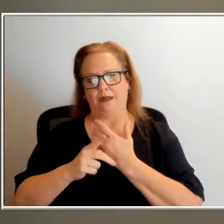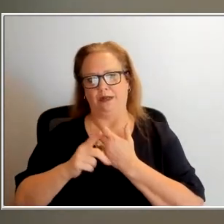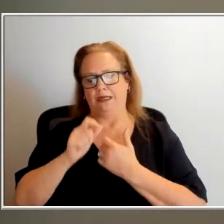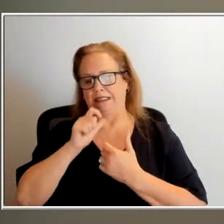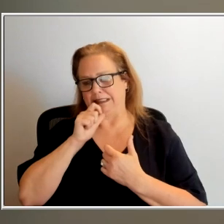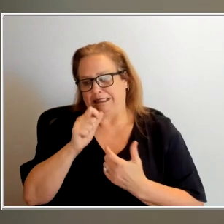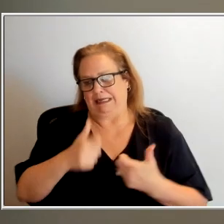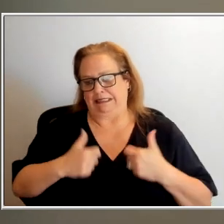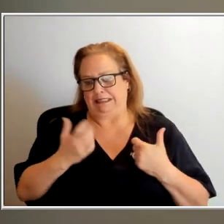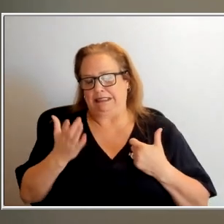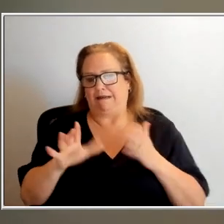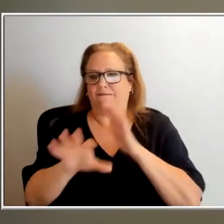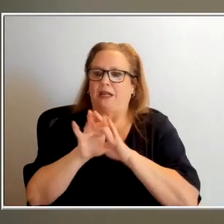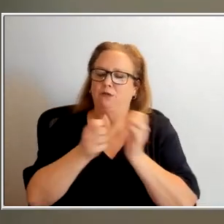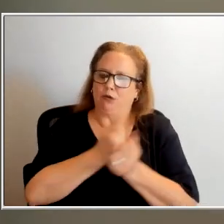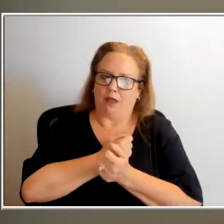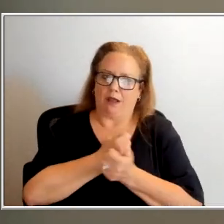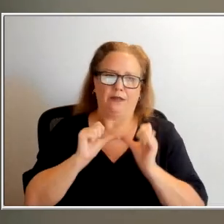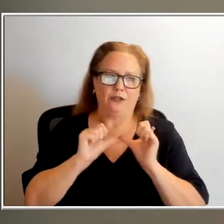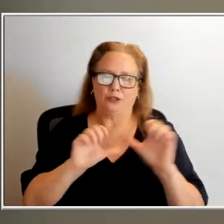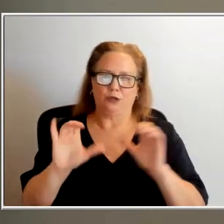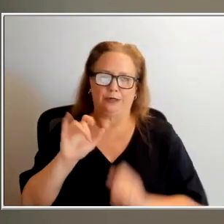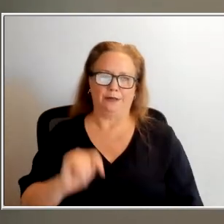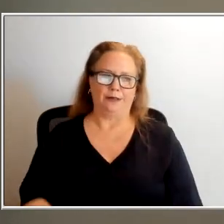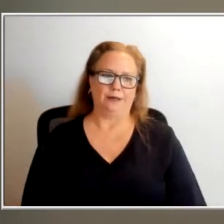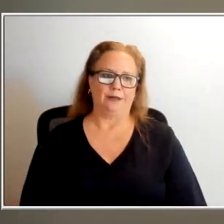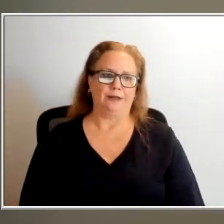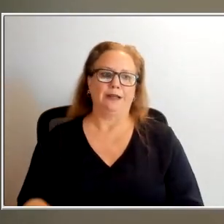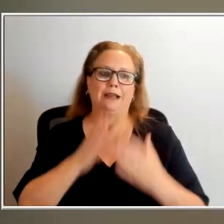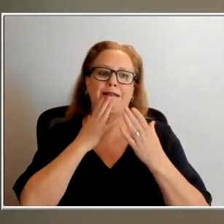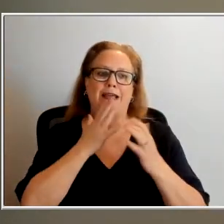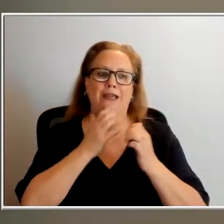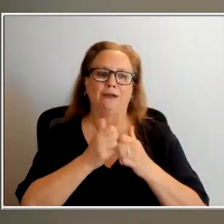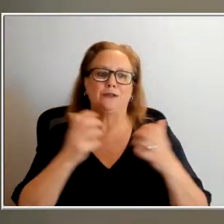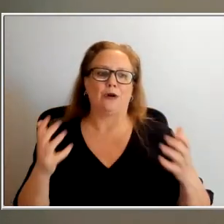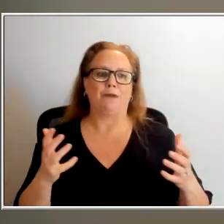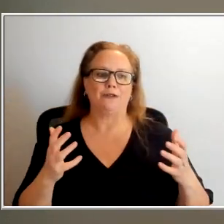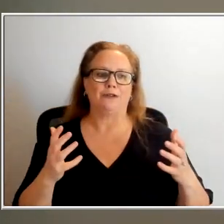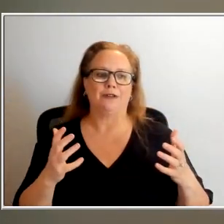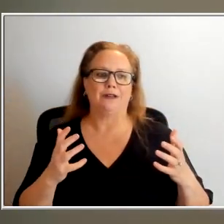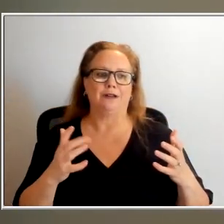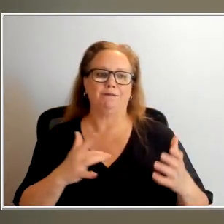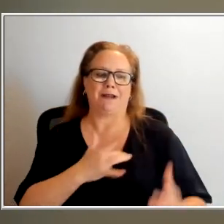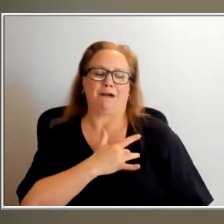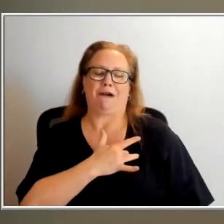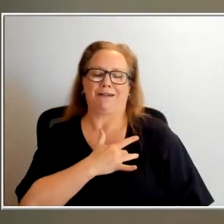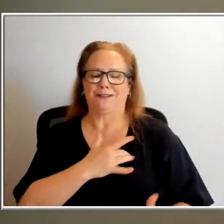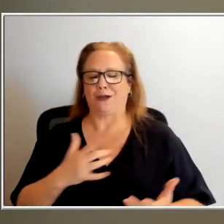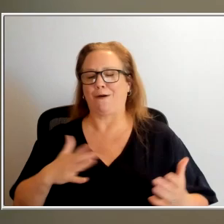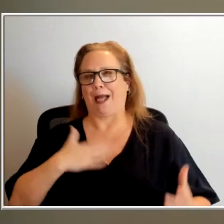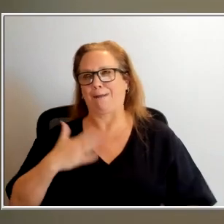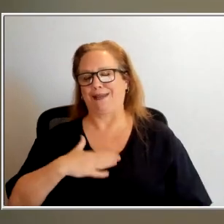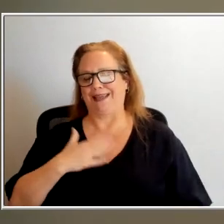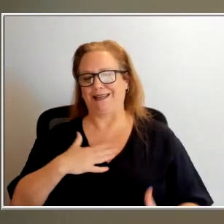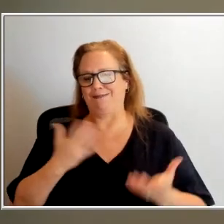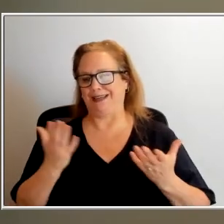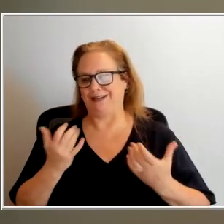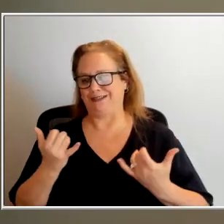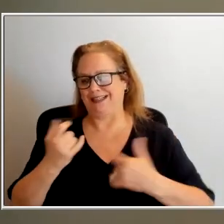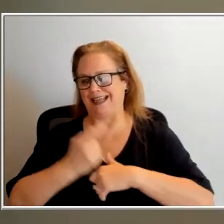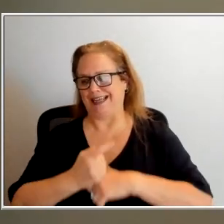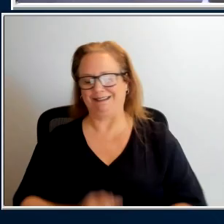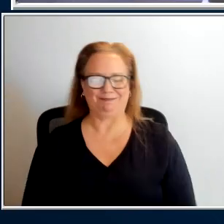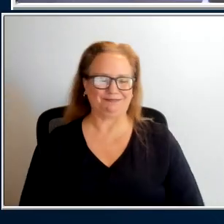mine. Find what you love to do and just do it. So, no, and thank you so much. This just makes my heart very, very happy to be here and hear all of